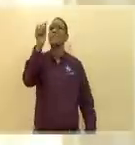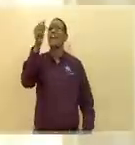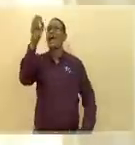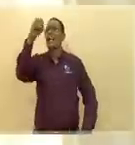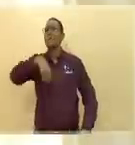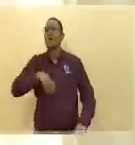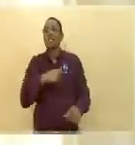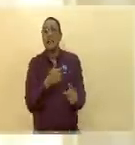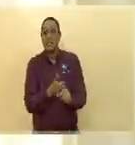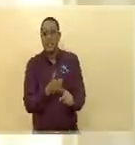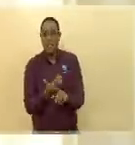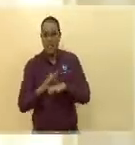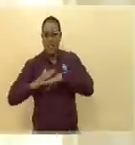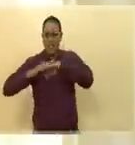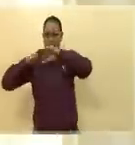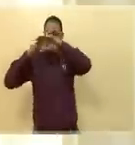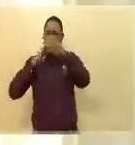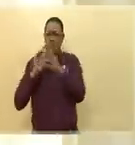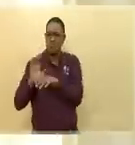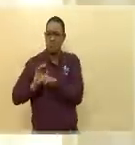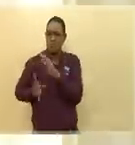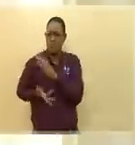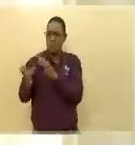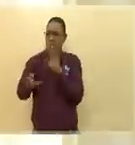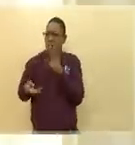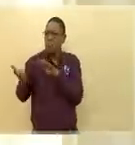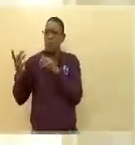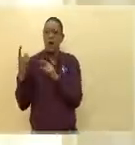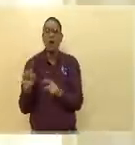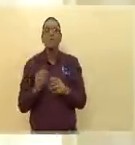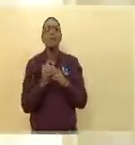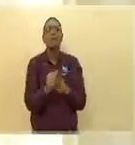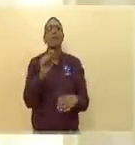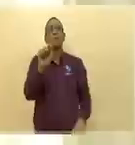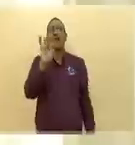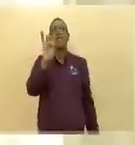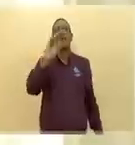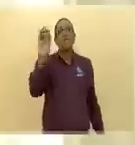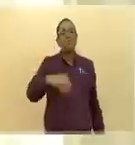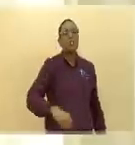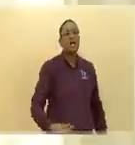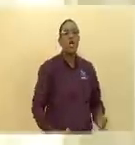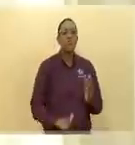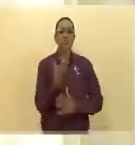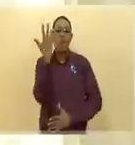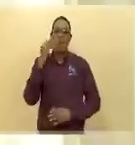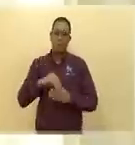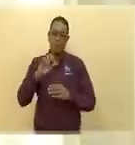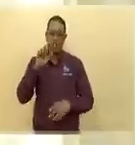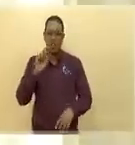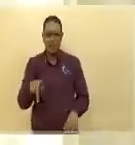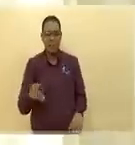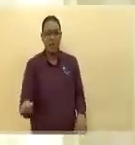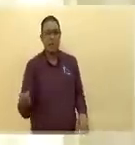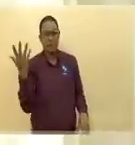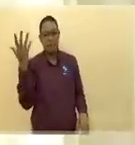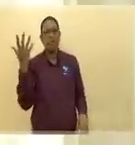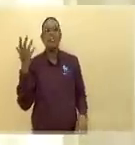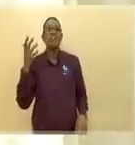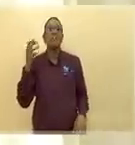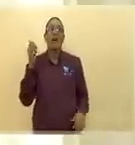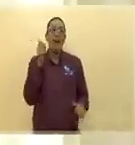10% increase in digitization leads to a 0.7% growth in GDP per